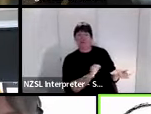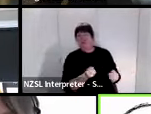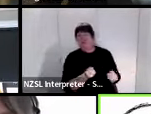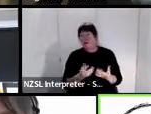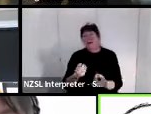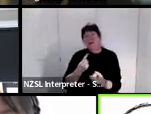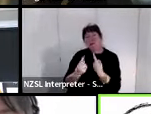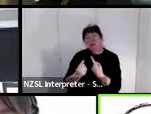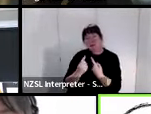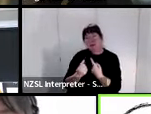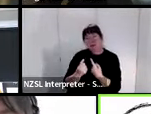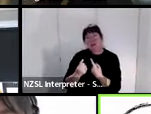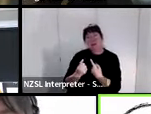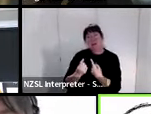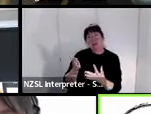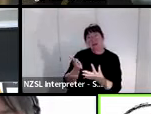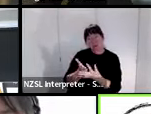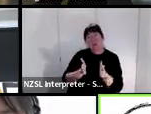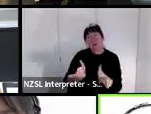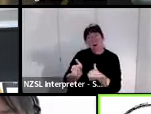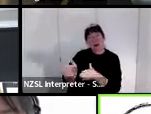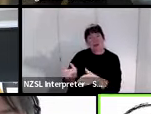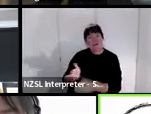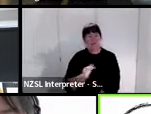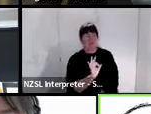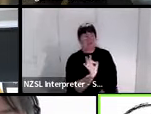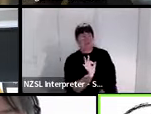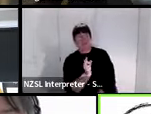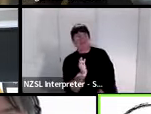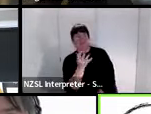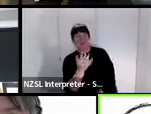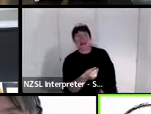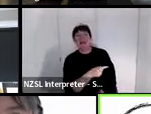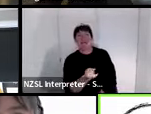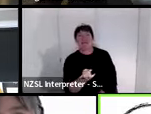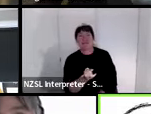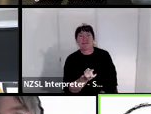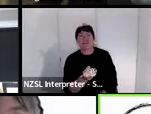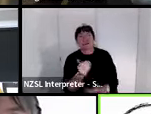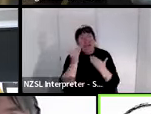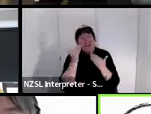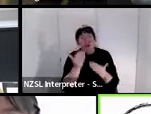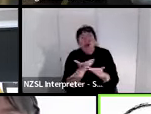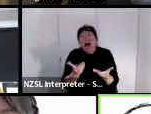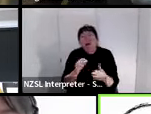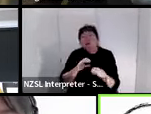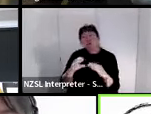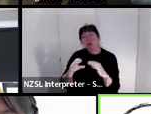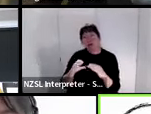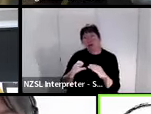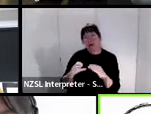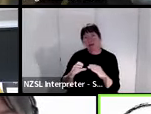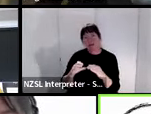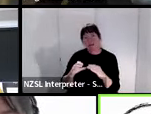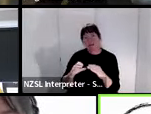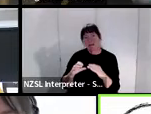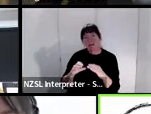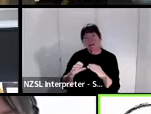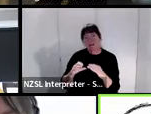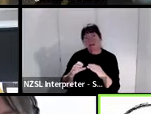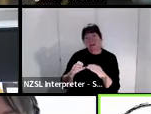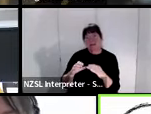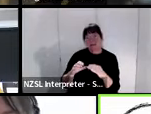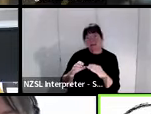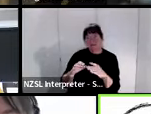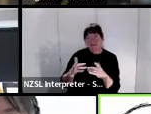their information in accessible format. They did not. They didn't even know how to communicate with the very excellent systems